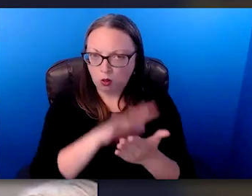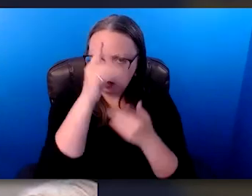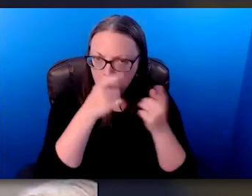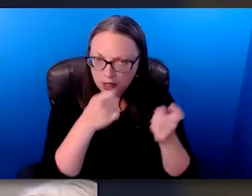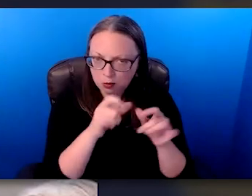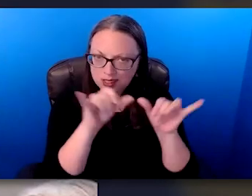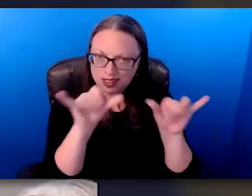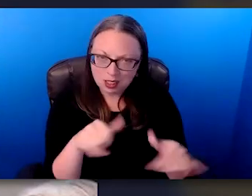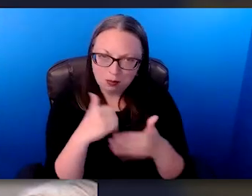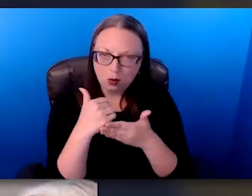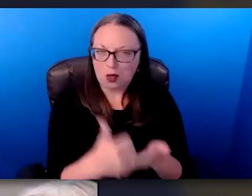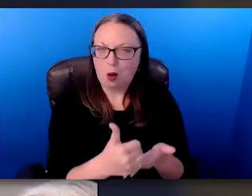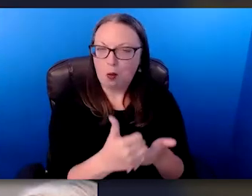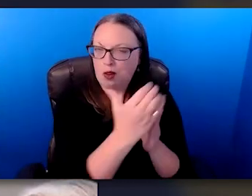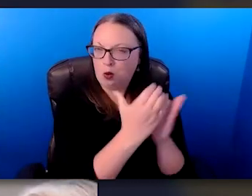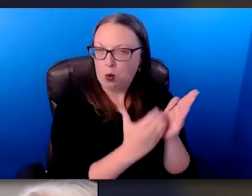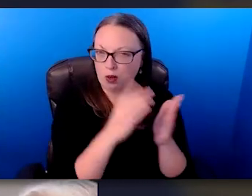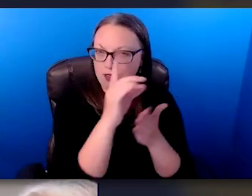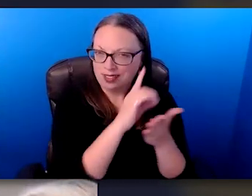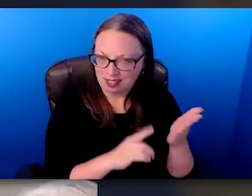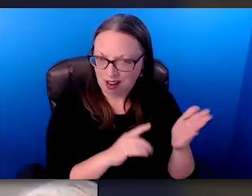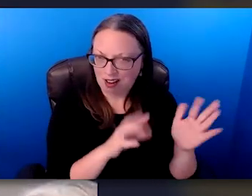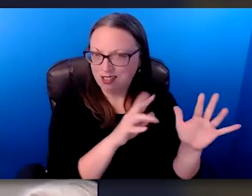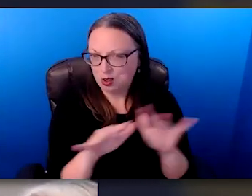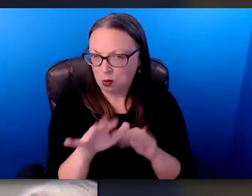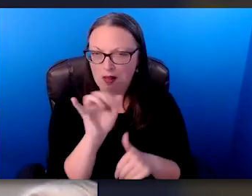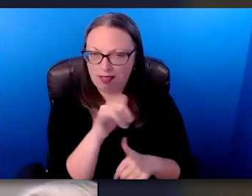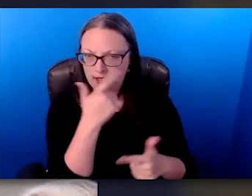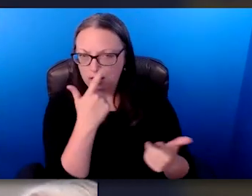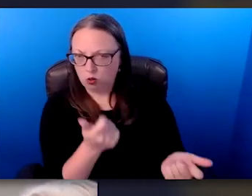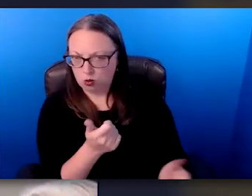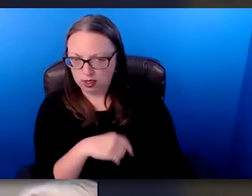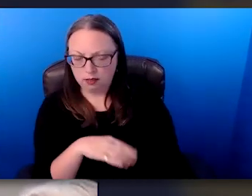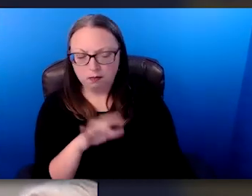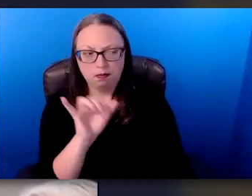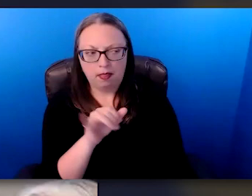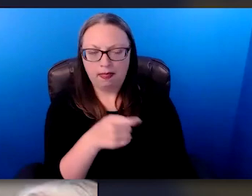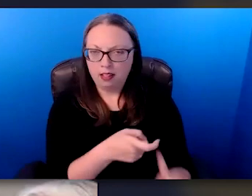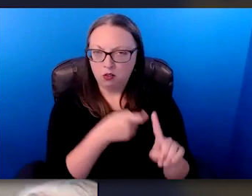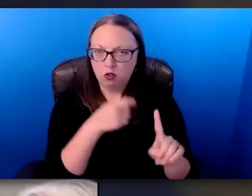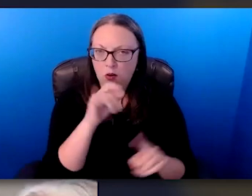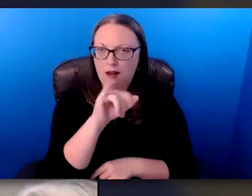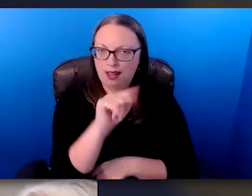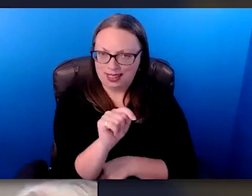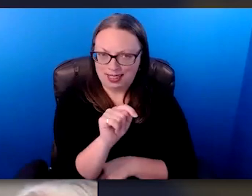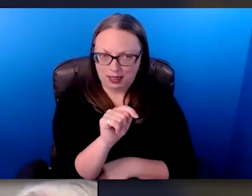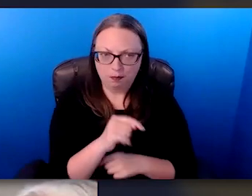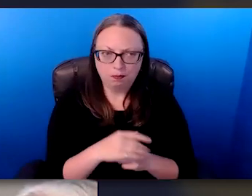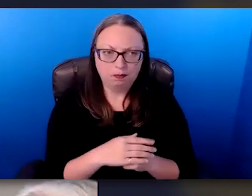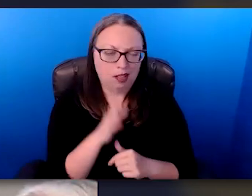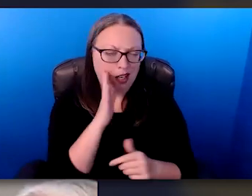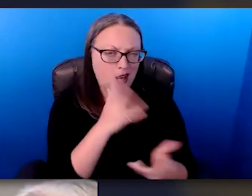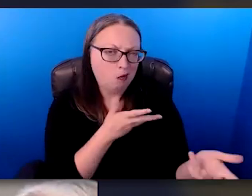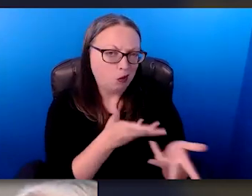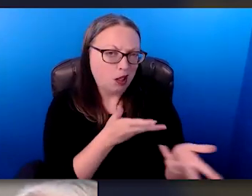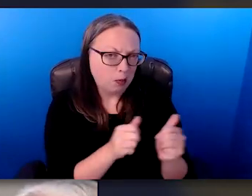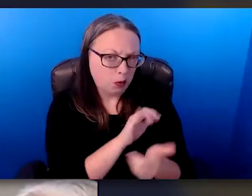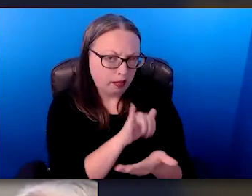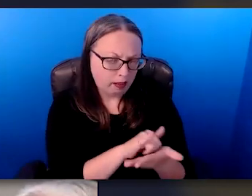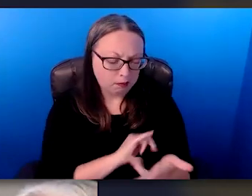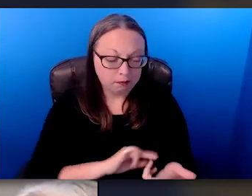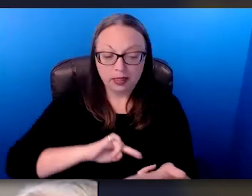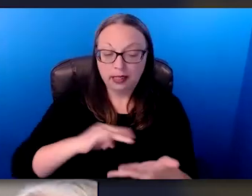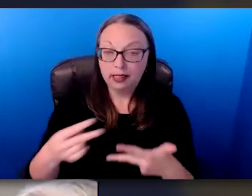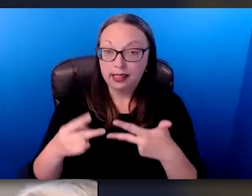and so on. So that's an interesting area that's really coming out. That work is coming out of IT, but I collaborate quite closely with that. Second, we